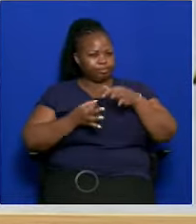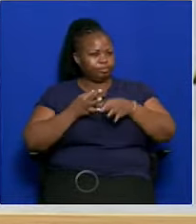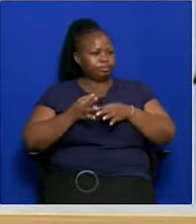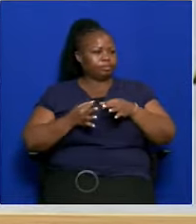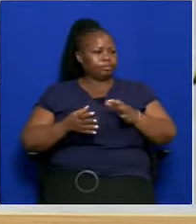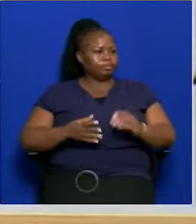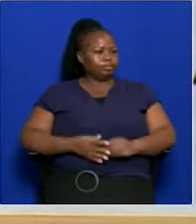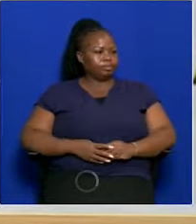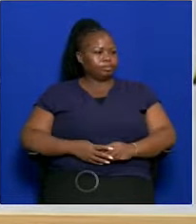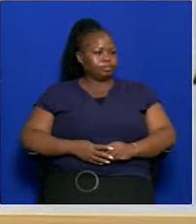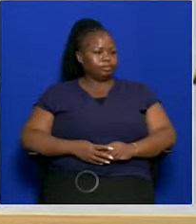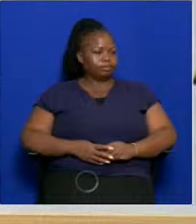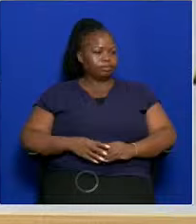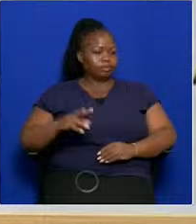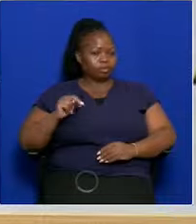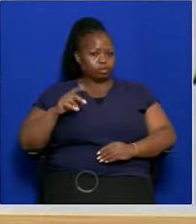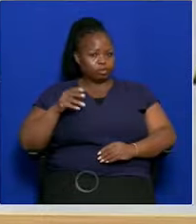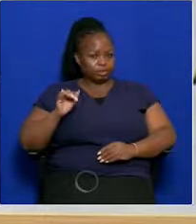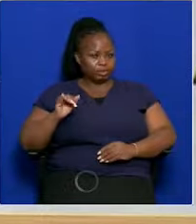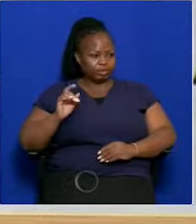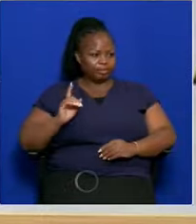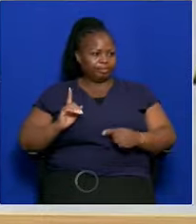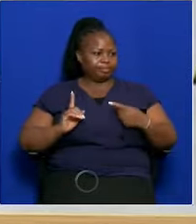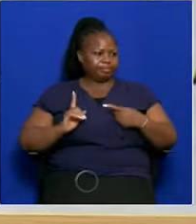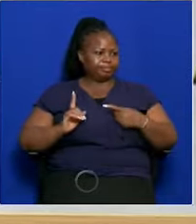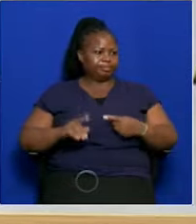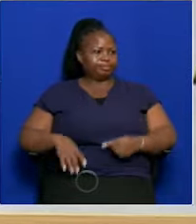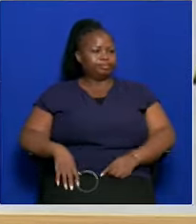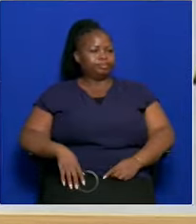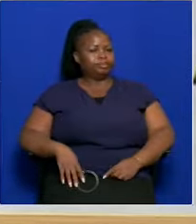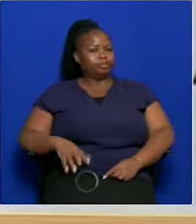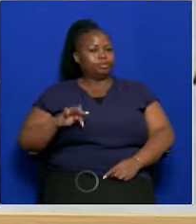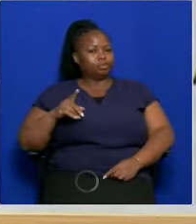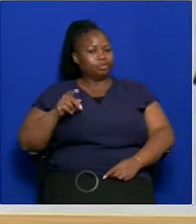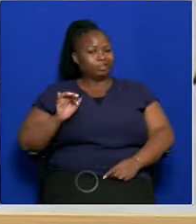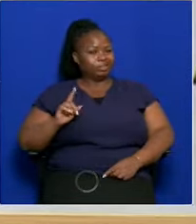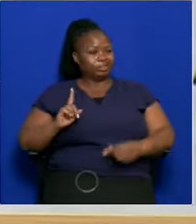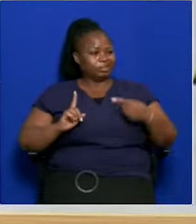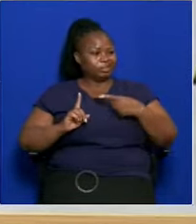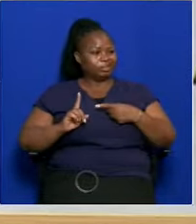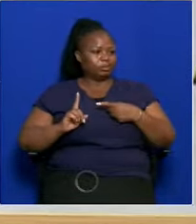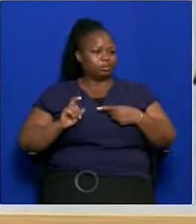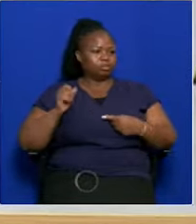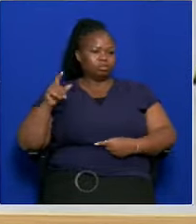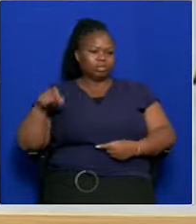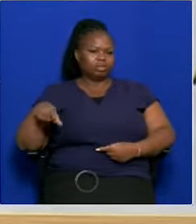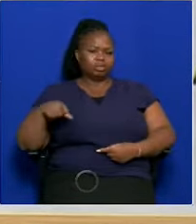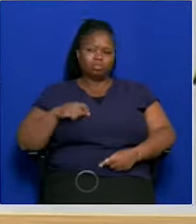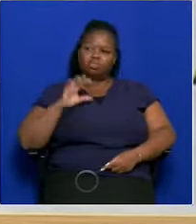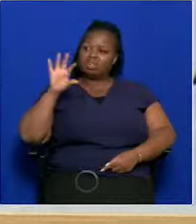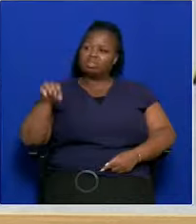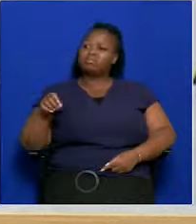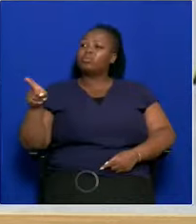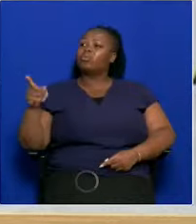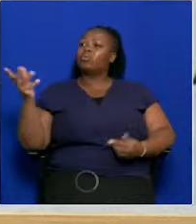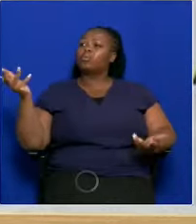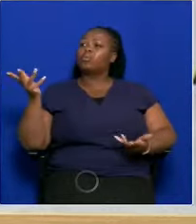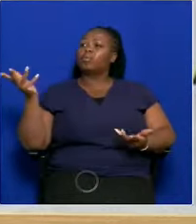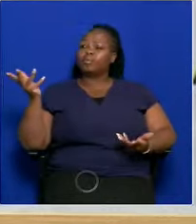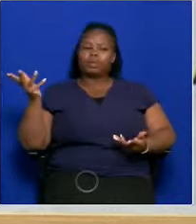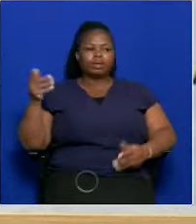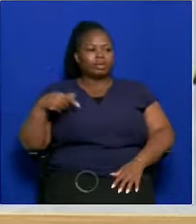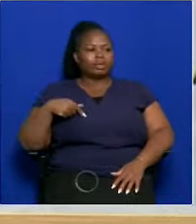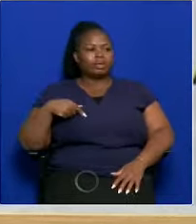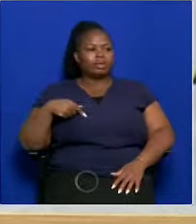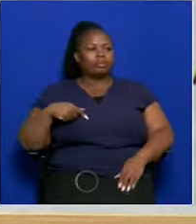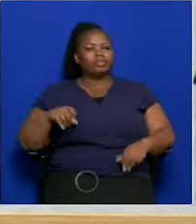Nkosi? Sergeant Nkosi is one person. You can ask you, where are you? He will check the picture of the building